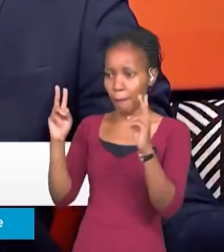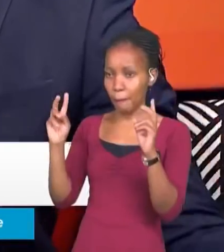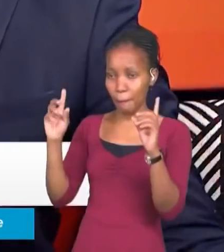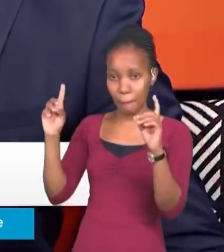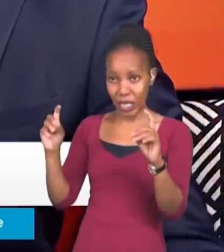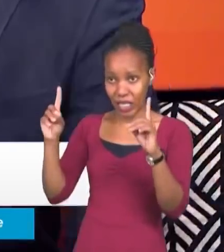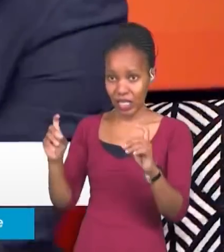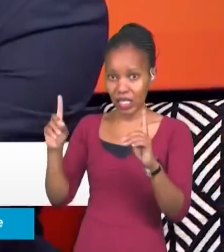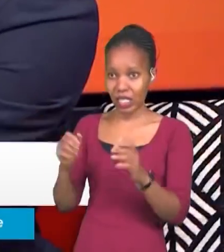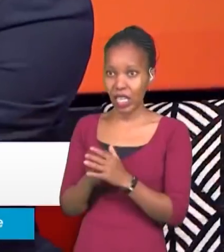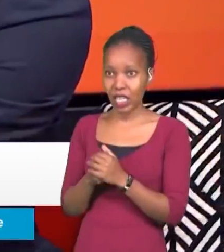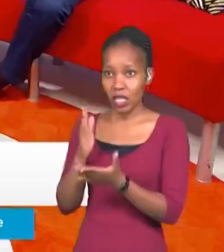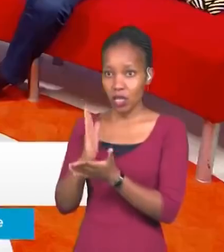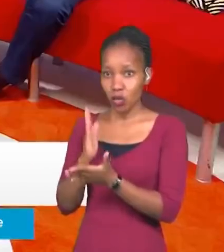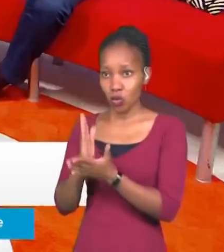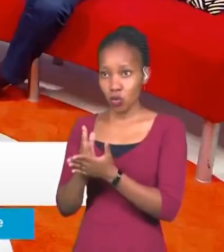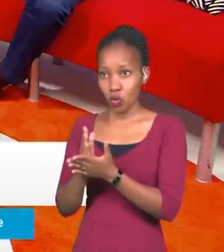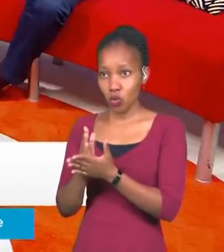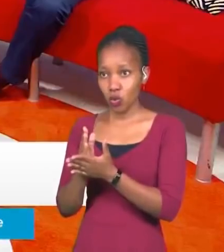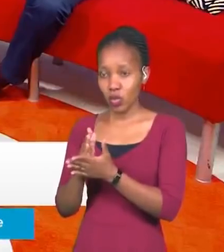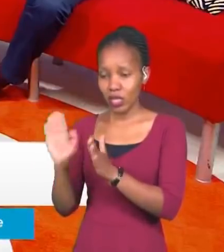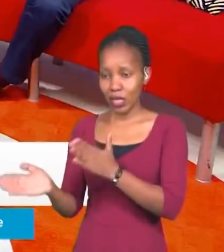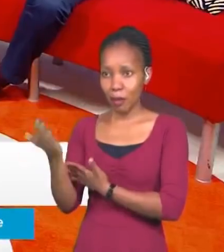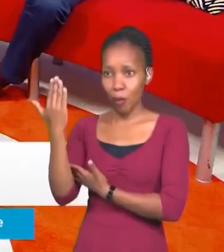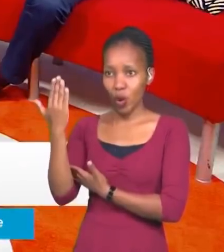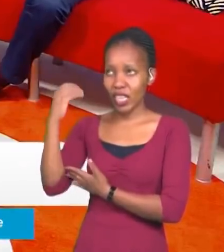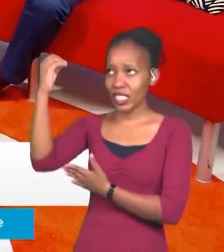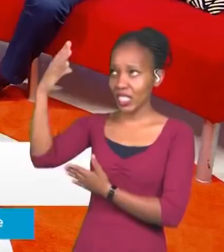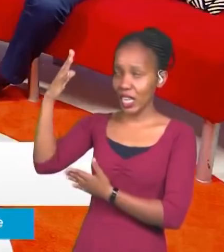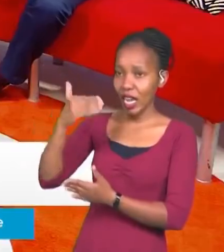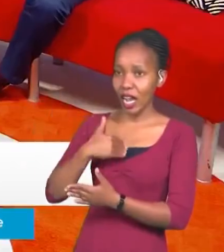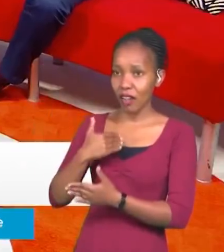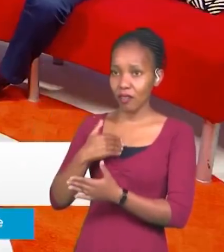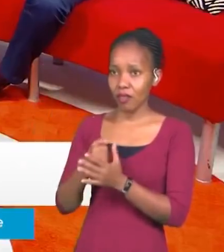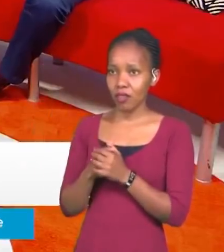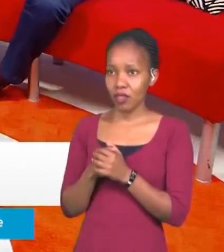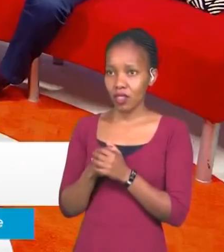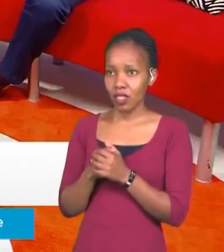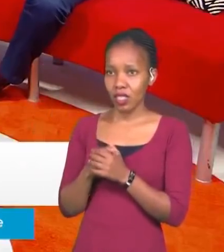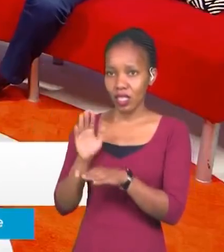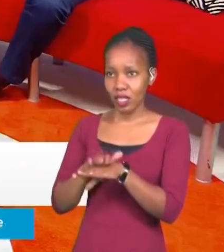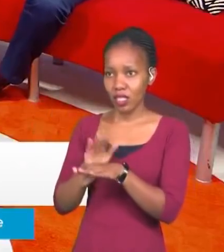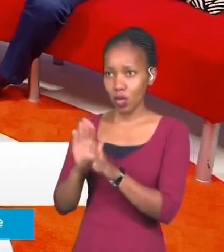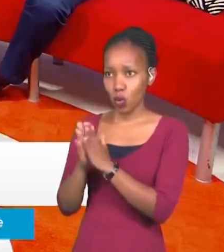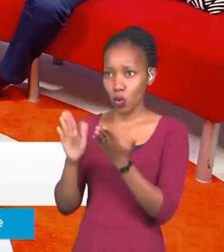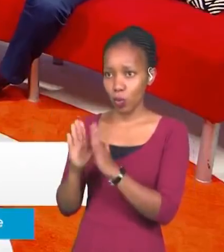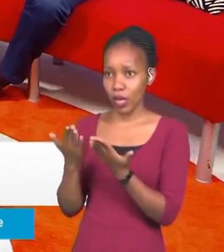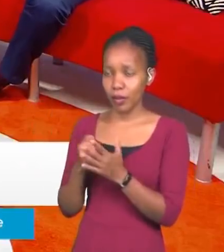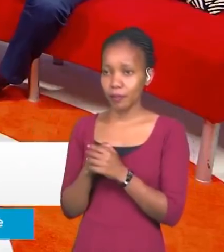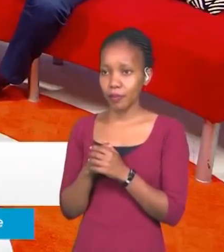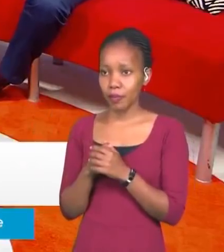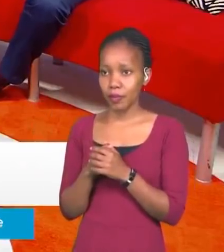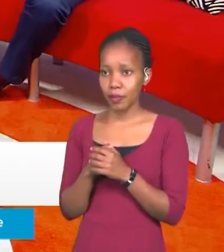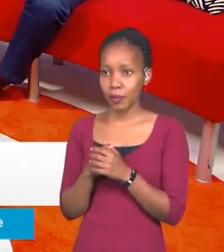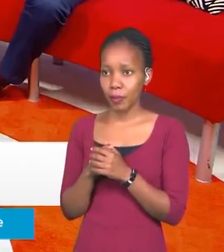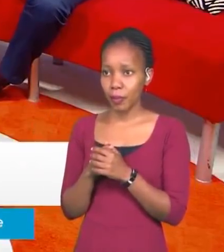life. Yes. Already. There's true. A sunset. Yes. Sunrise, I mean. Yes. Actually, breath of new life. Uh-huh. It's just amazing. Thank and you. And by you doing it yourself, I